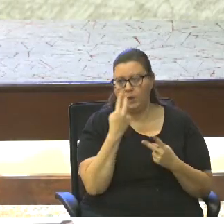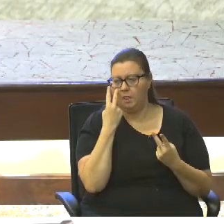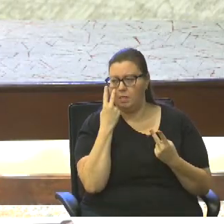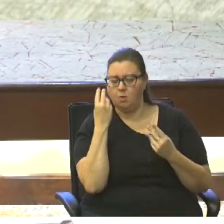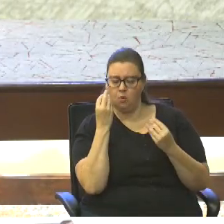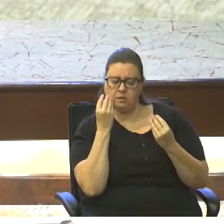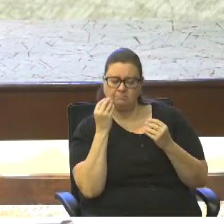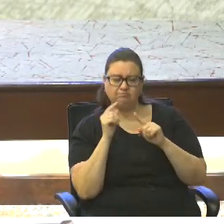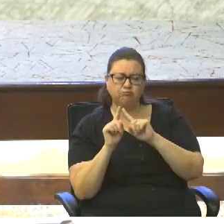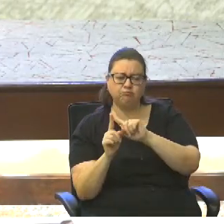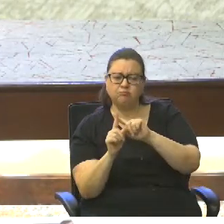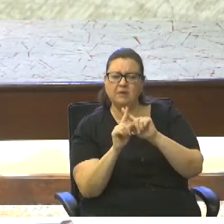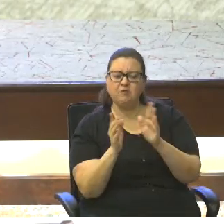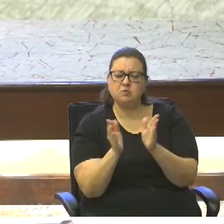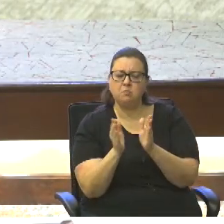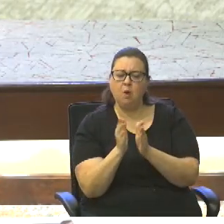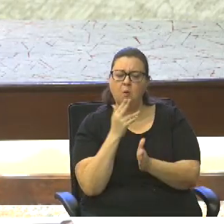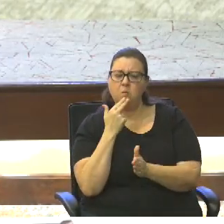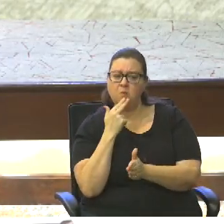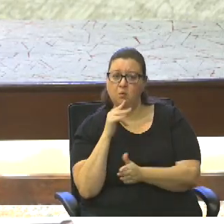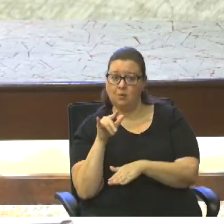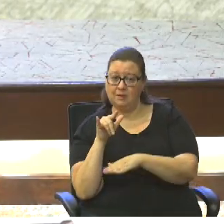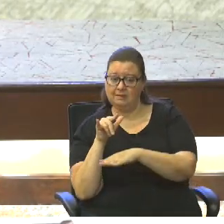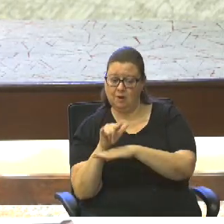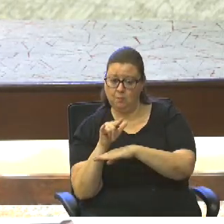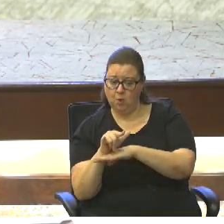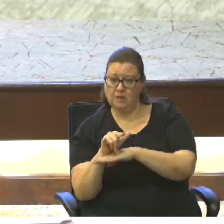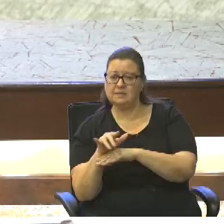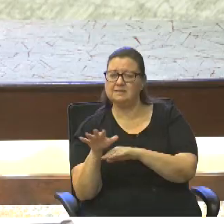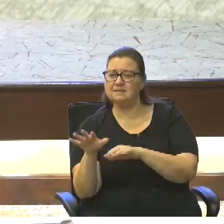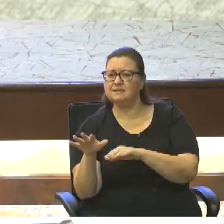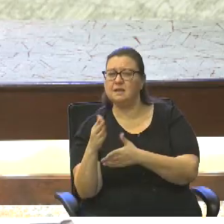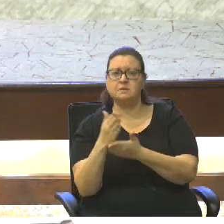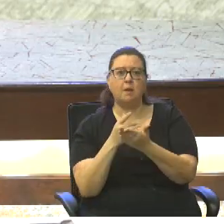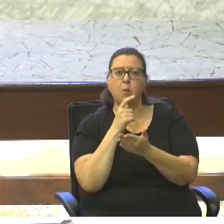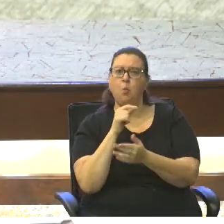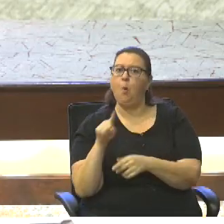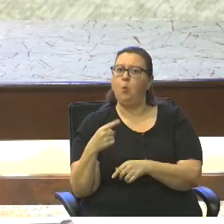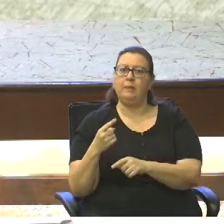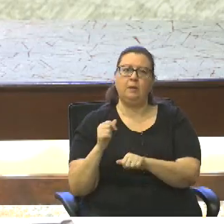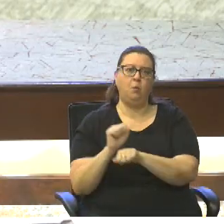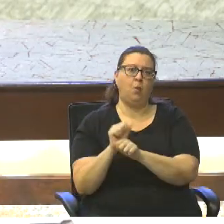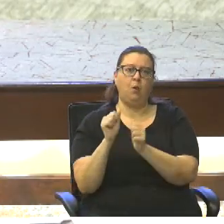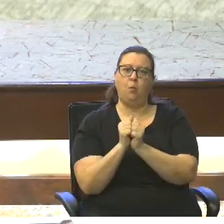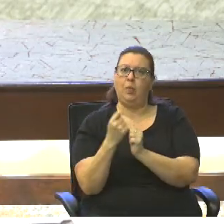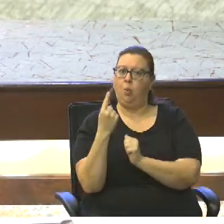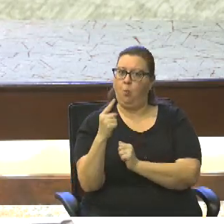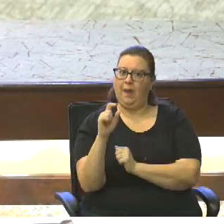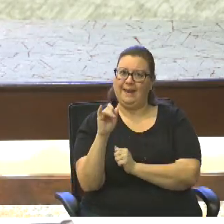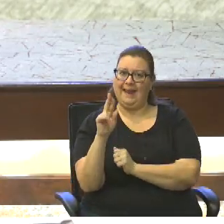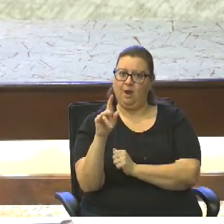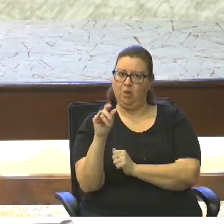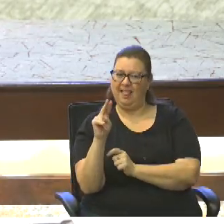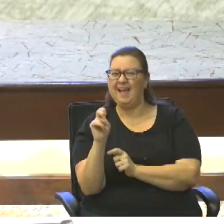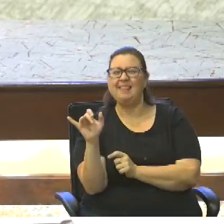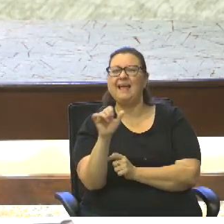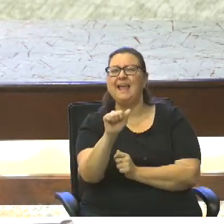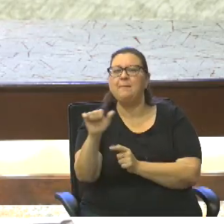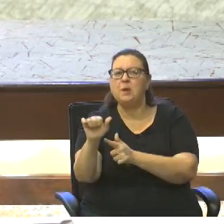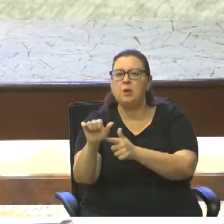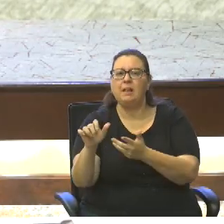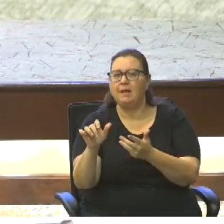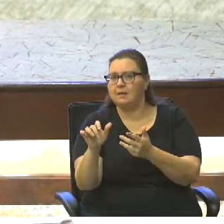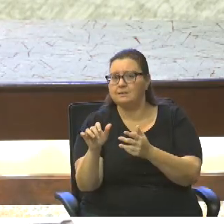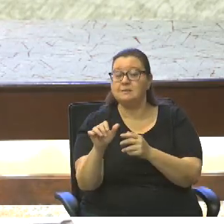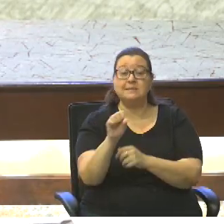other smaller commercial service airports, especially those that were only served by a single airline, such as American in the region, Texas. I believe